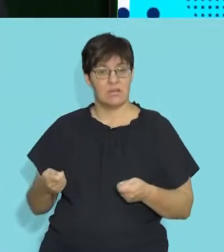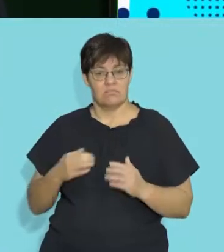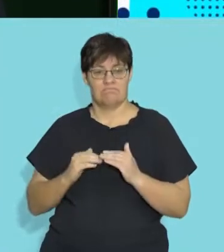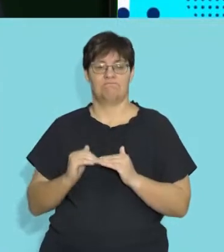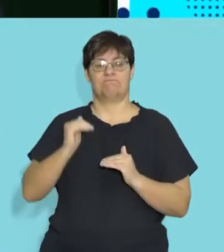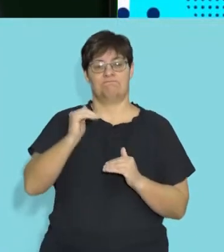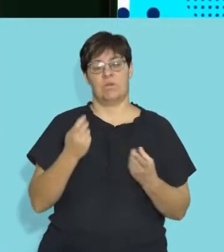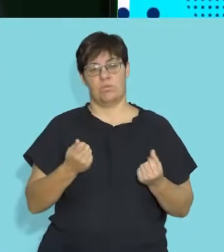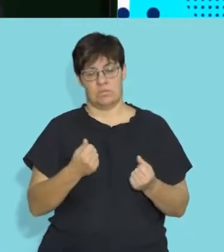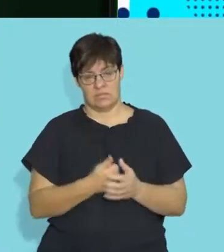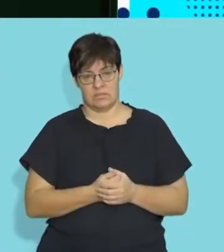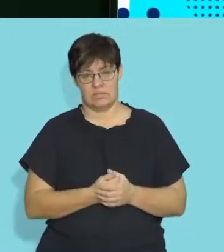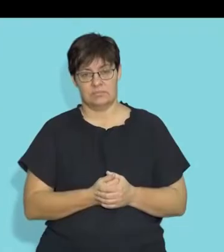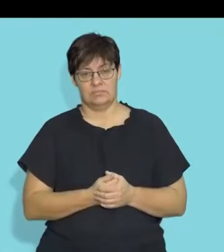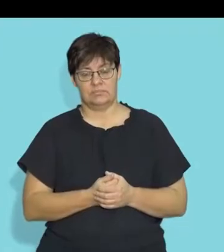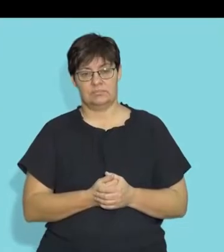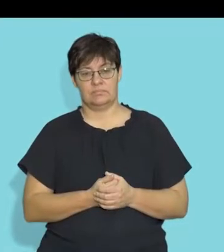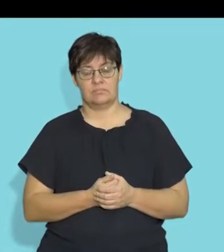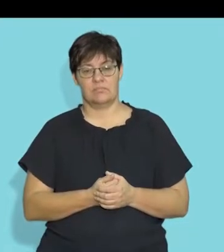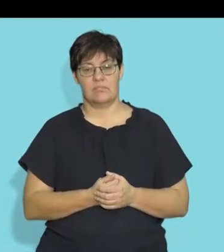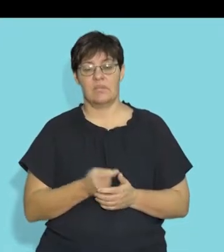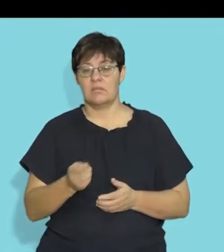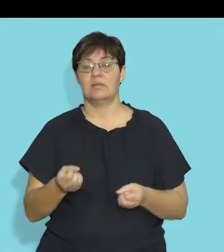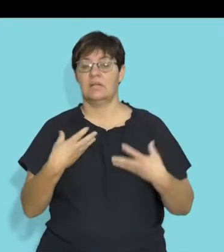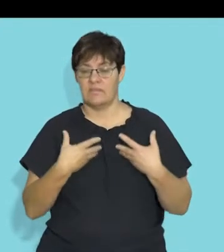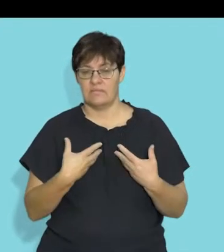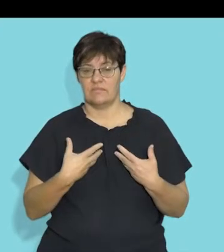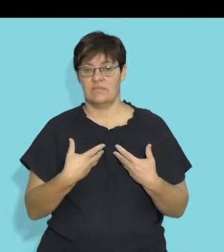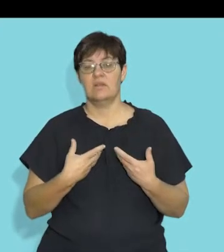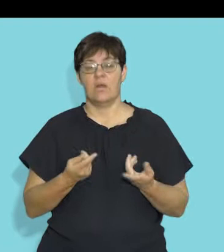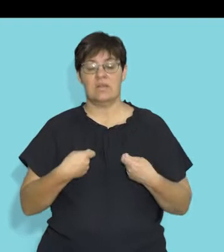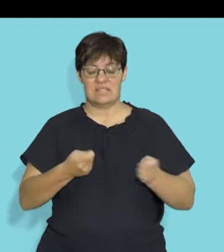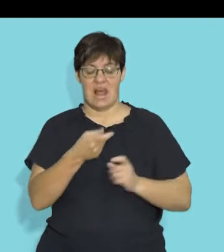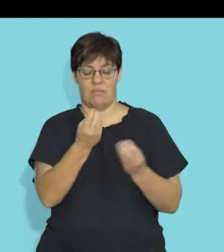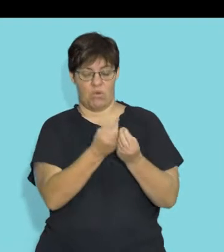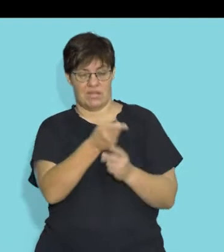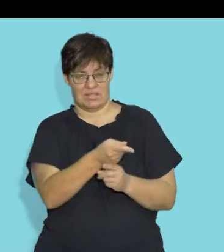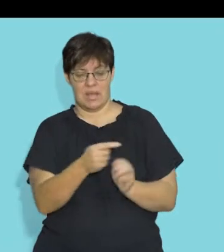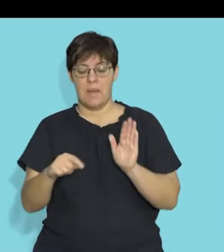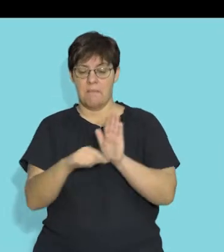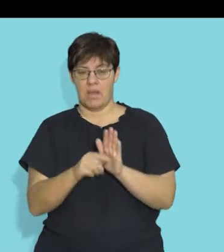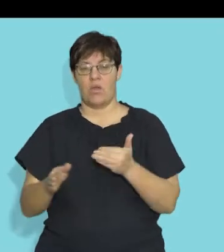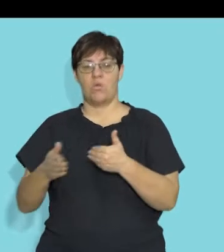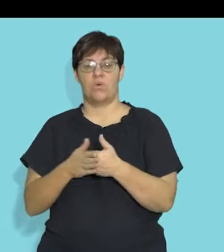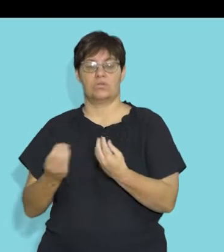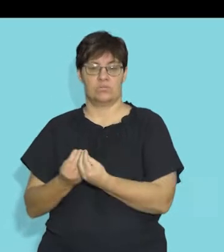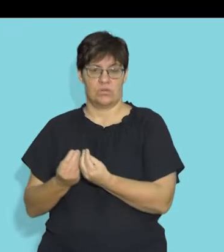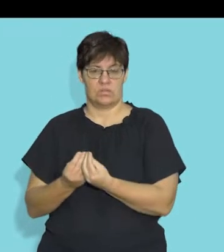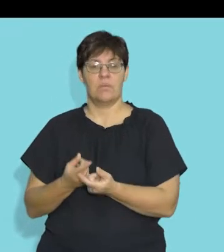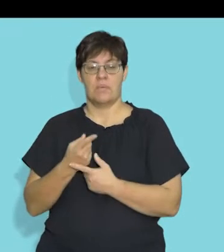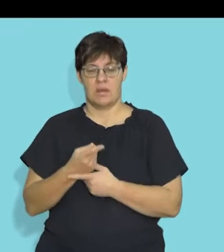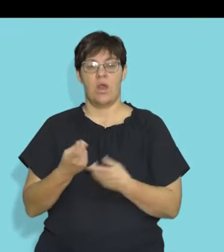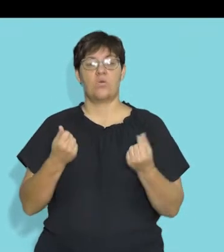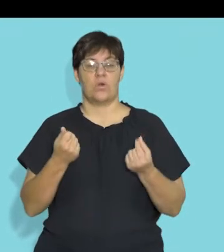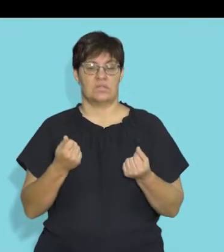obviously increase my cost. Then that will give you your merchandise for sale, less your closing stock will give you